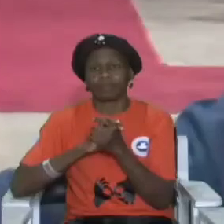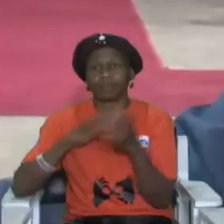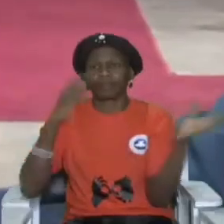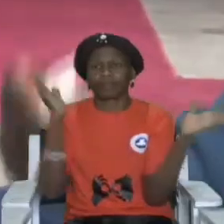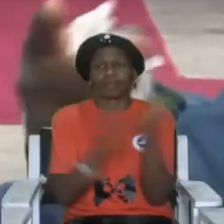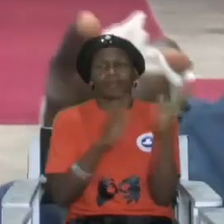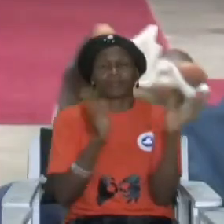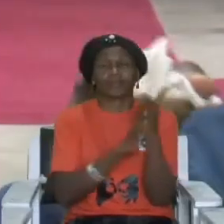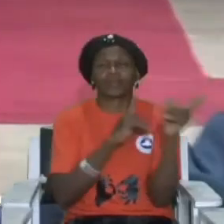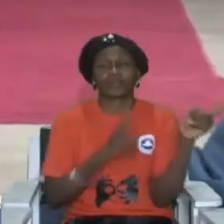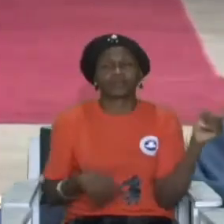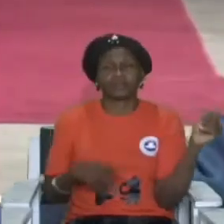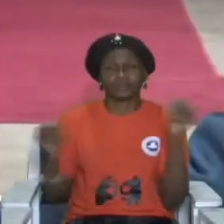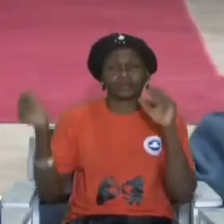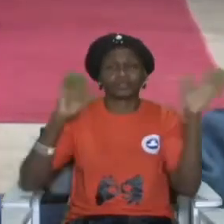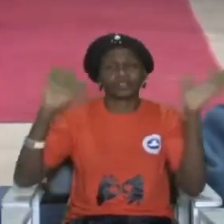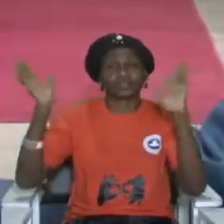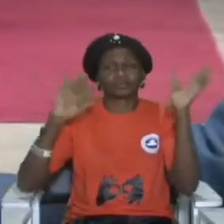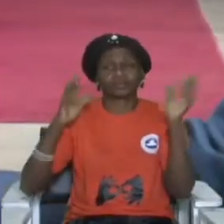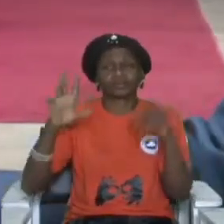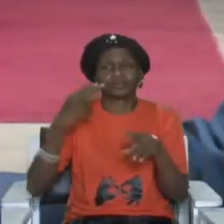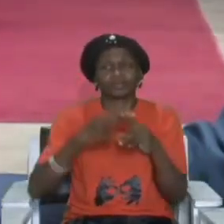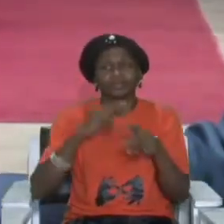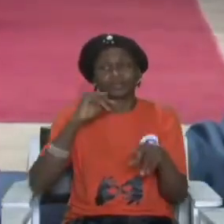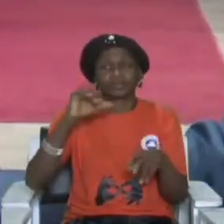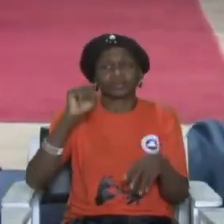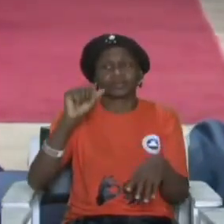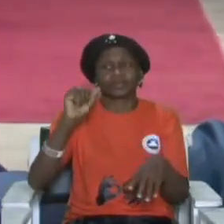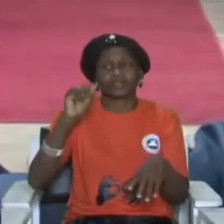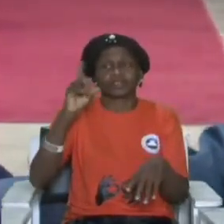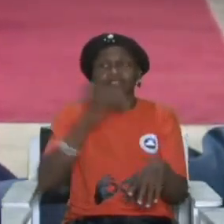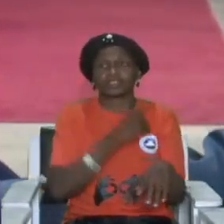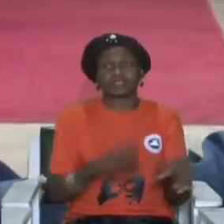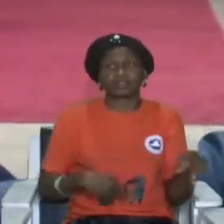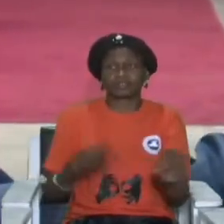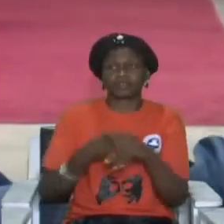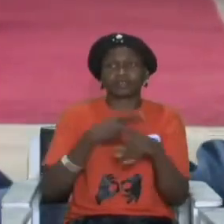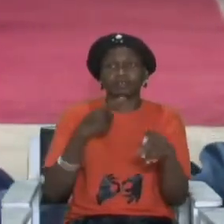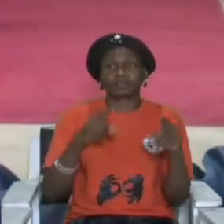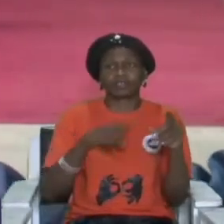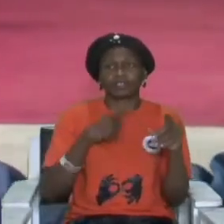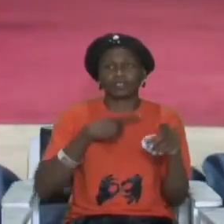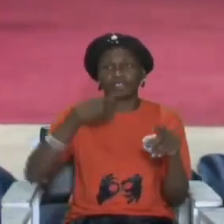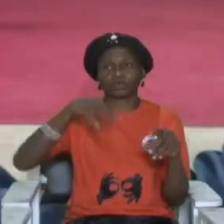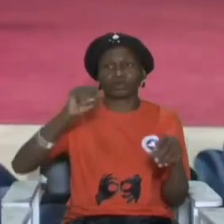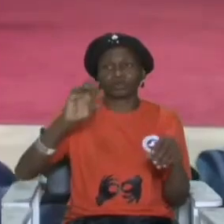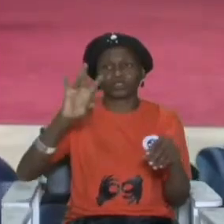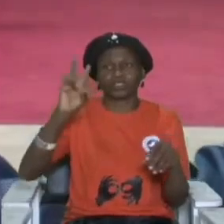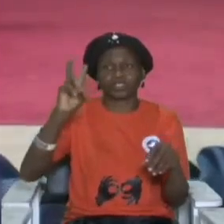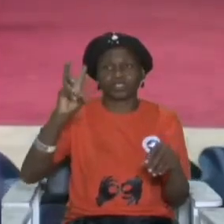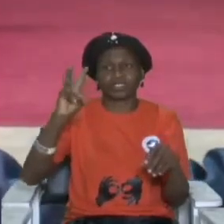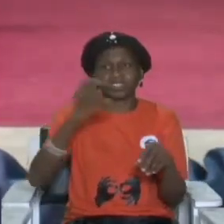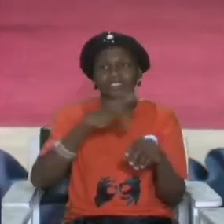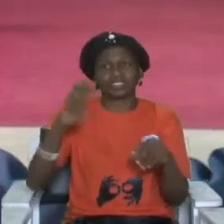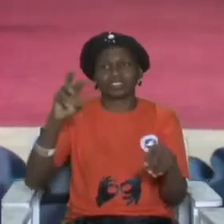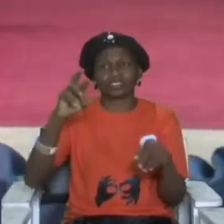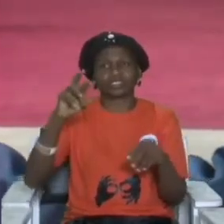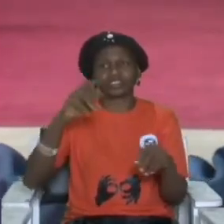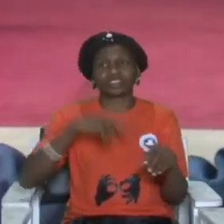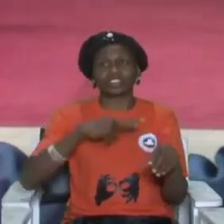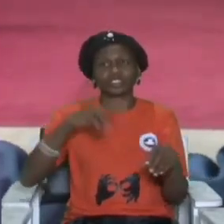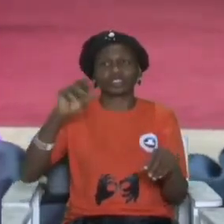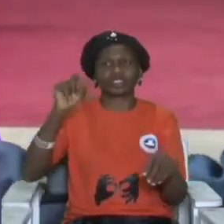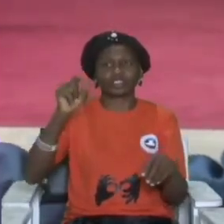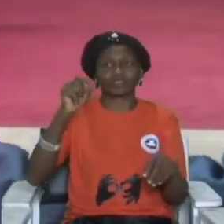Praise the Lord. My name is Sarah David from Lagos Province 16, Region 11. For 2 years